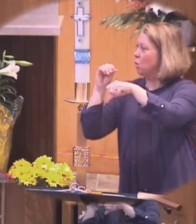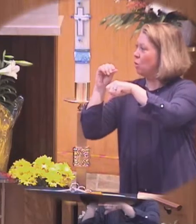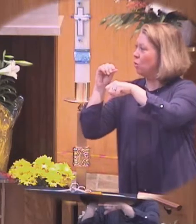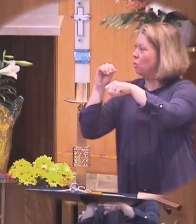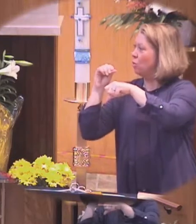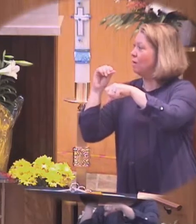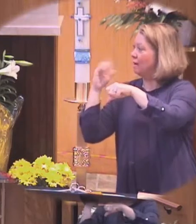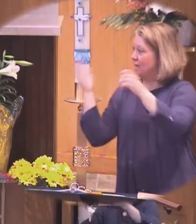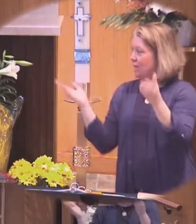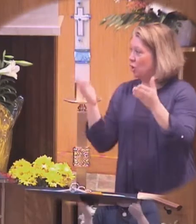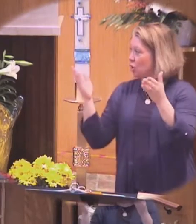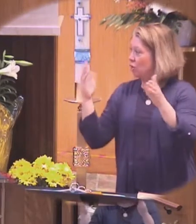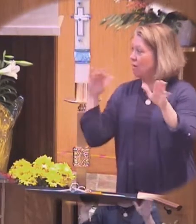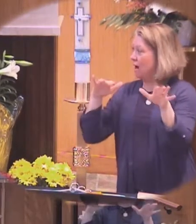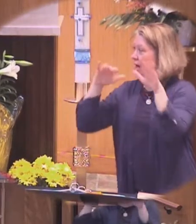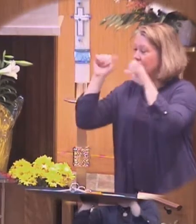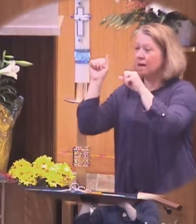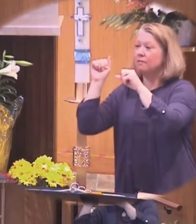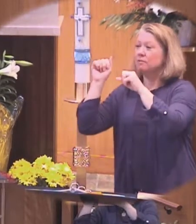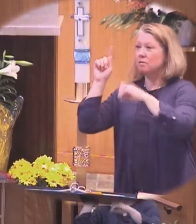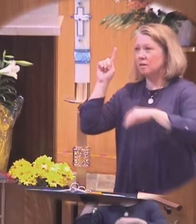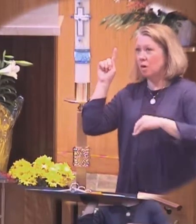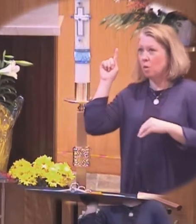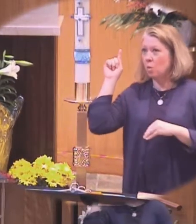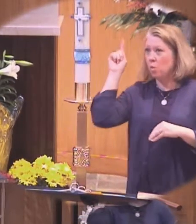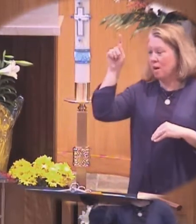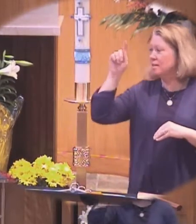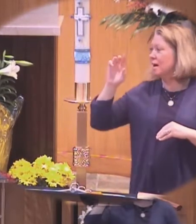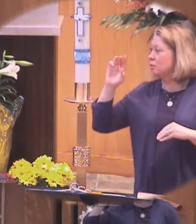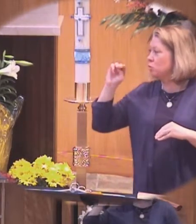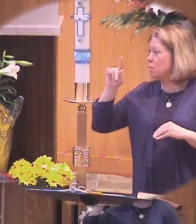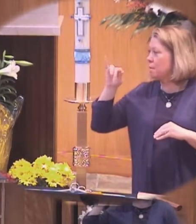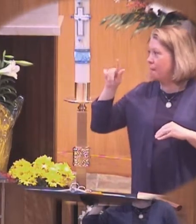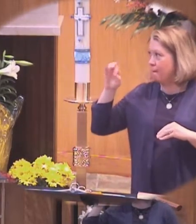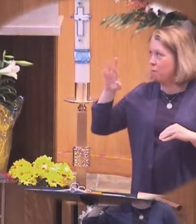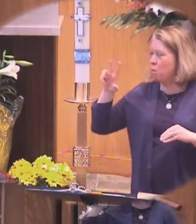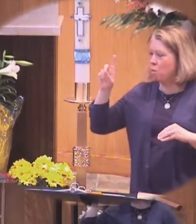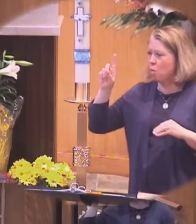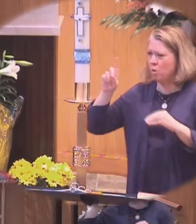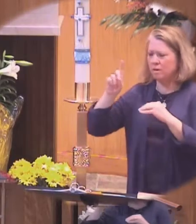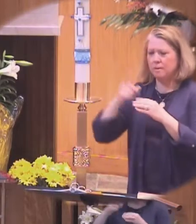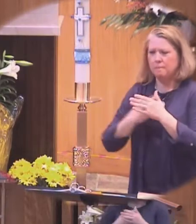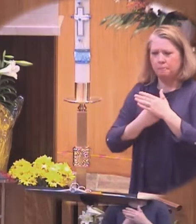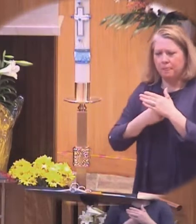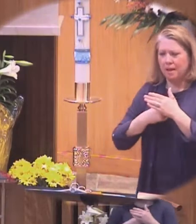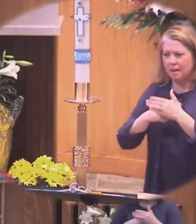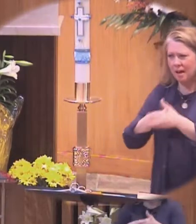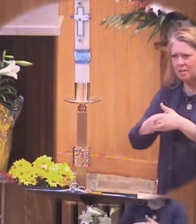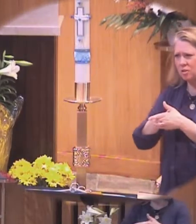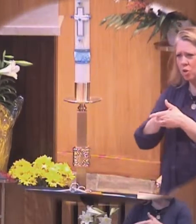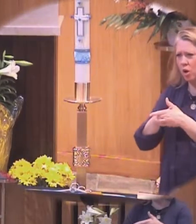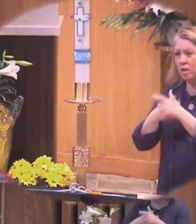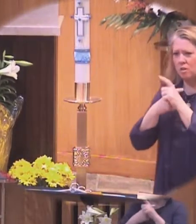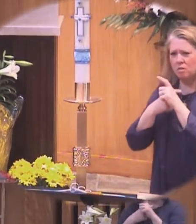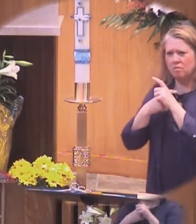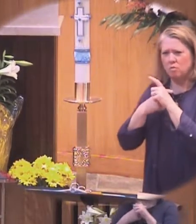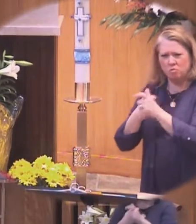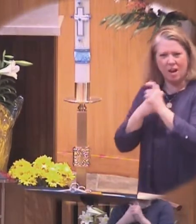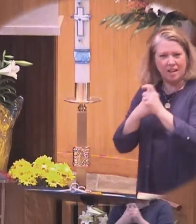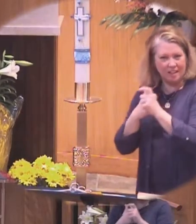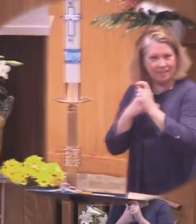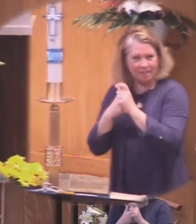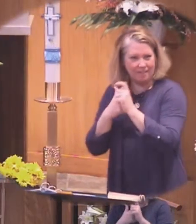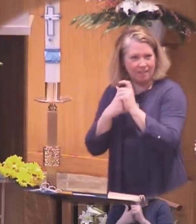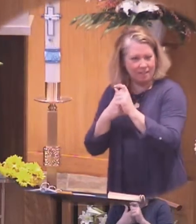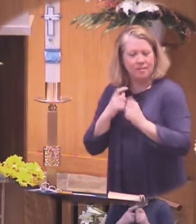here, crossed Mount Pleasant Road over into Maplewood, and I began my run. And as I was running along, all these thoughts about all